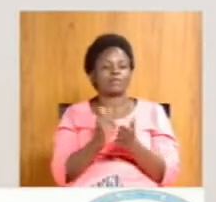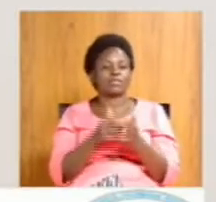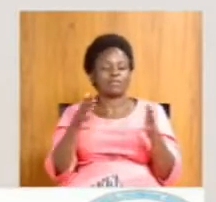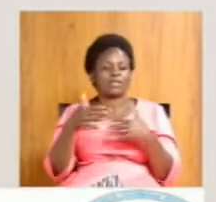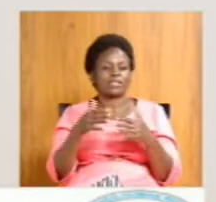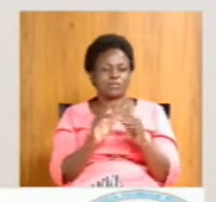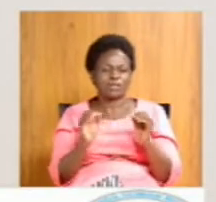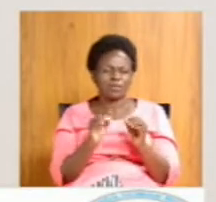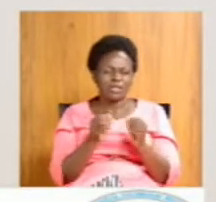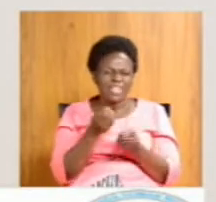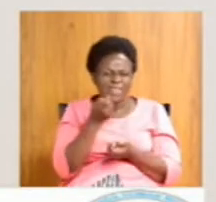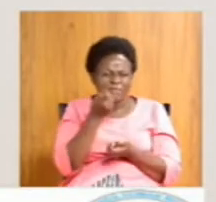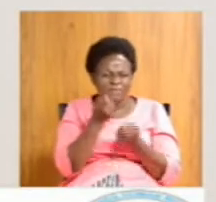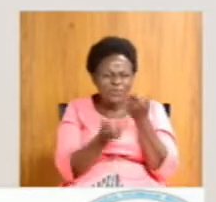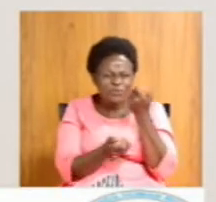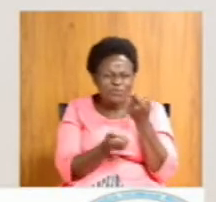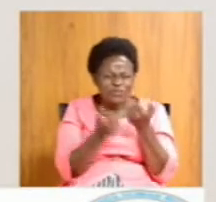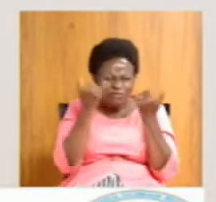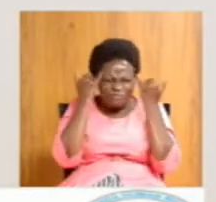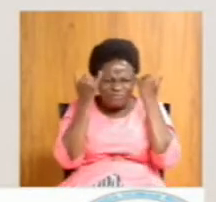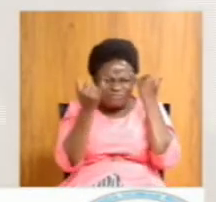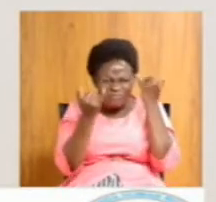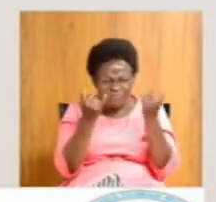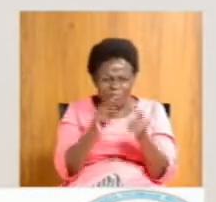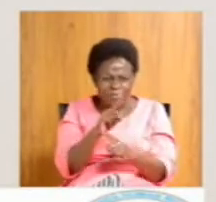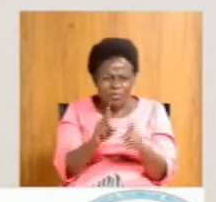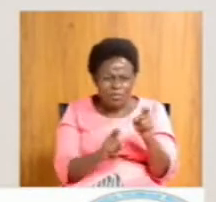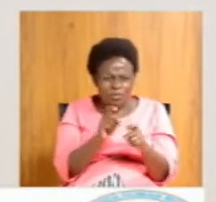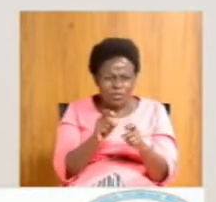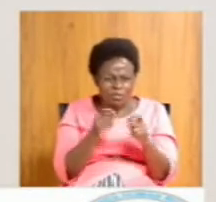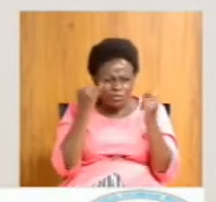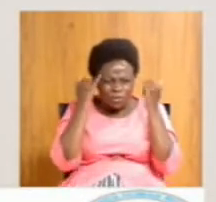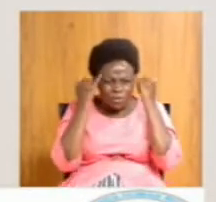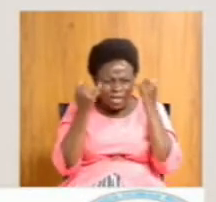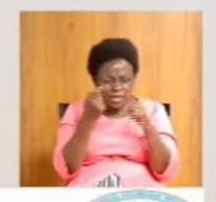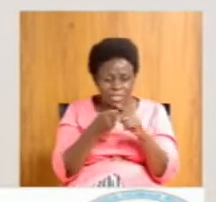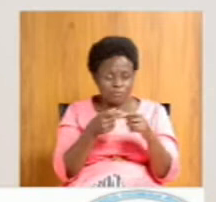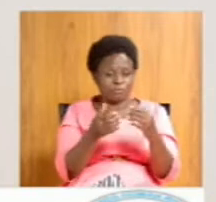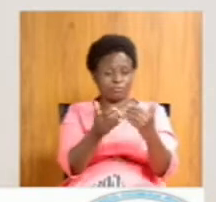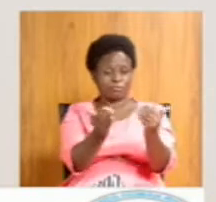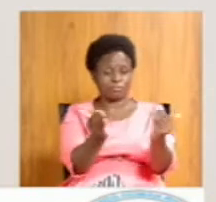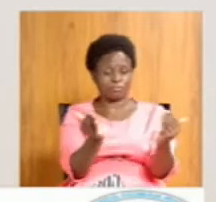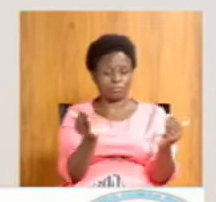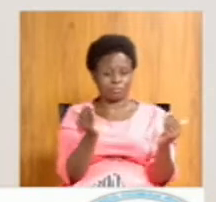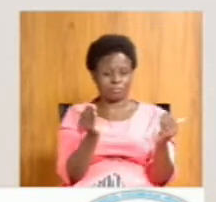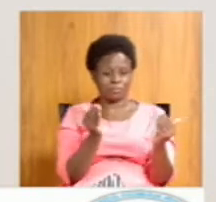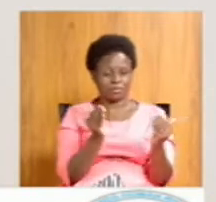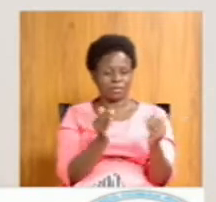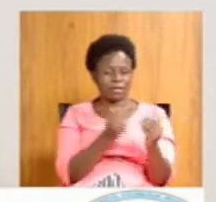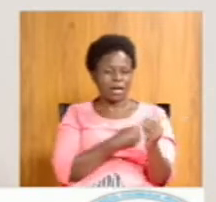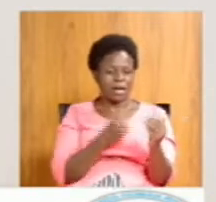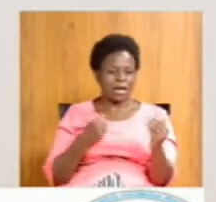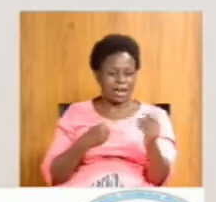industries I just want to hear very few ideas questions or ideas from the audience I have already a lady